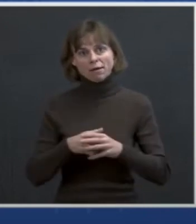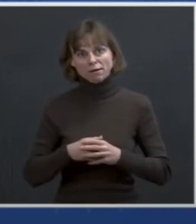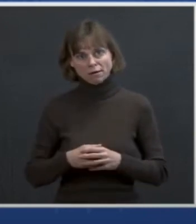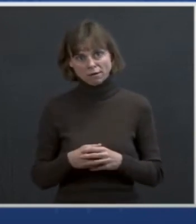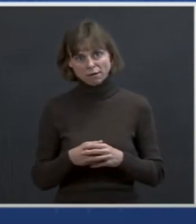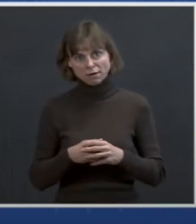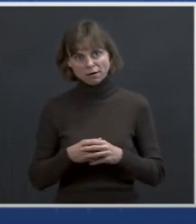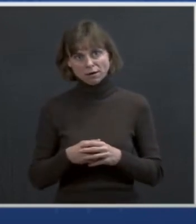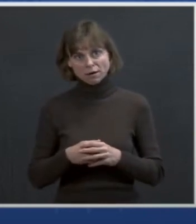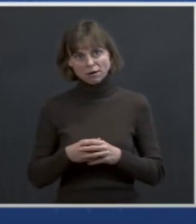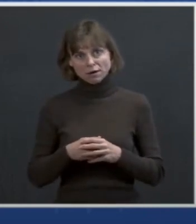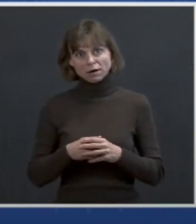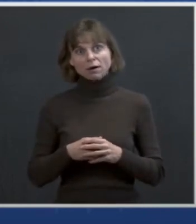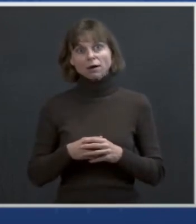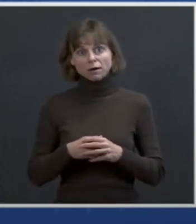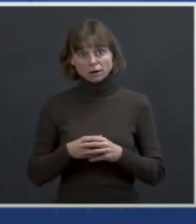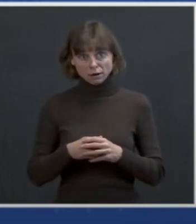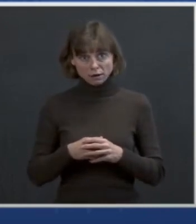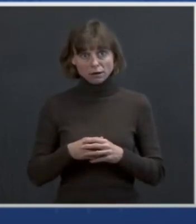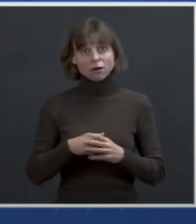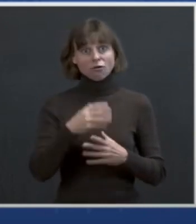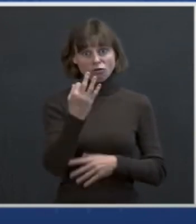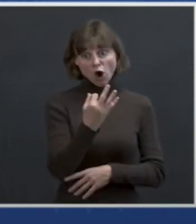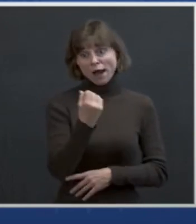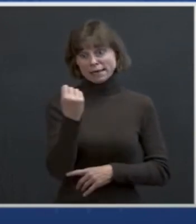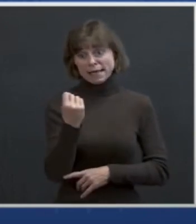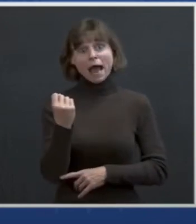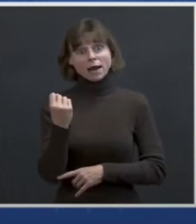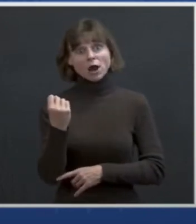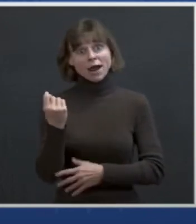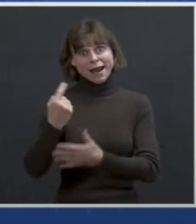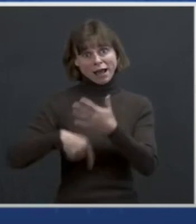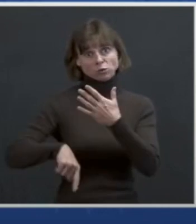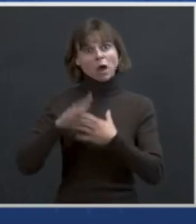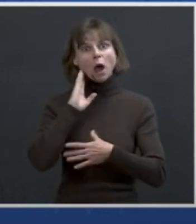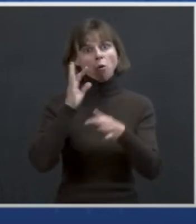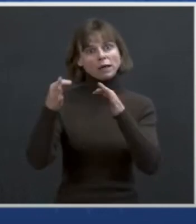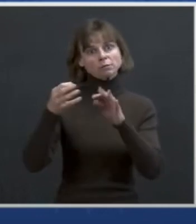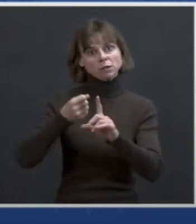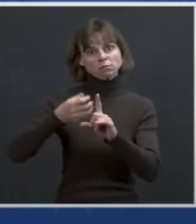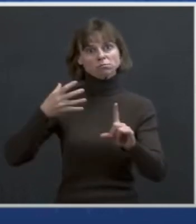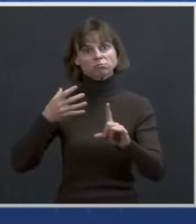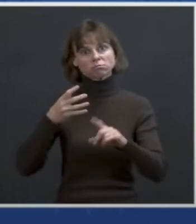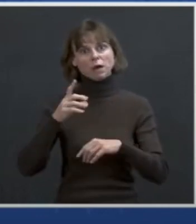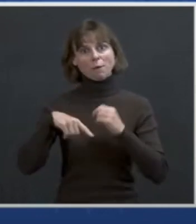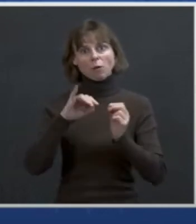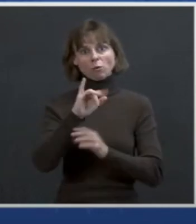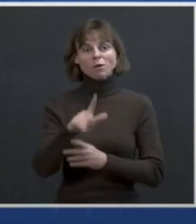beginning Friday and Saturday and through the week. So, thank you for being here.